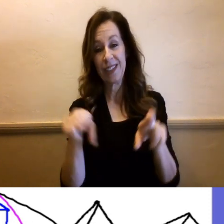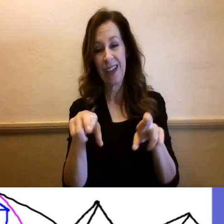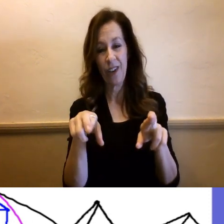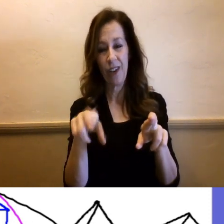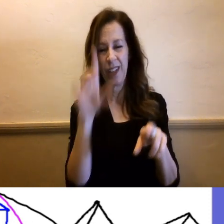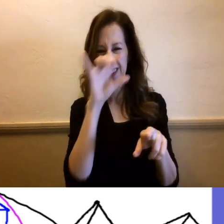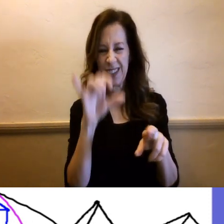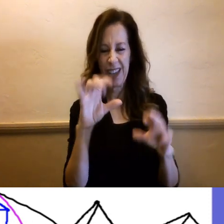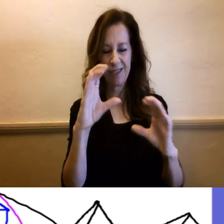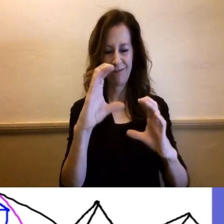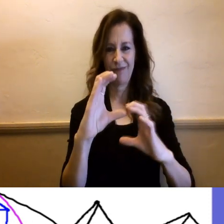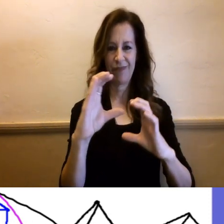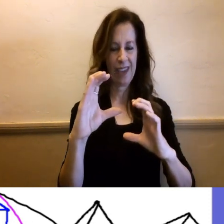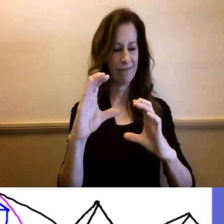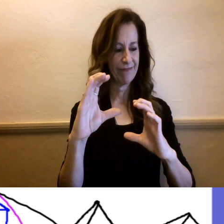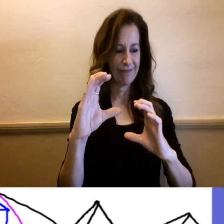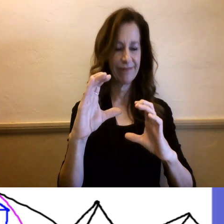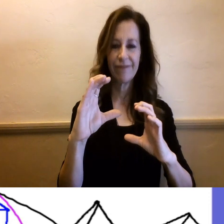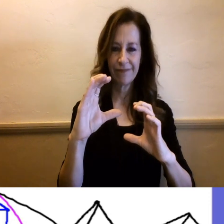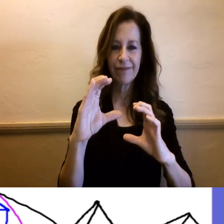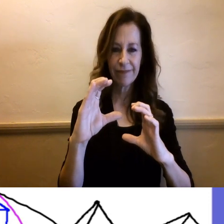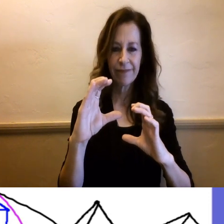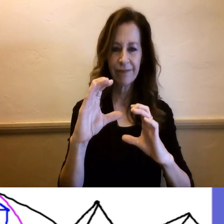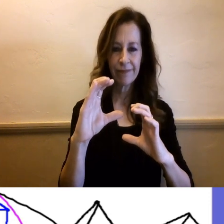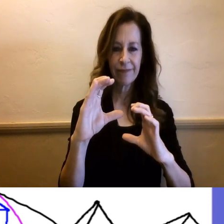another one inside like this.